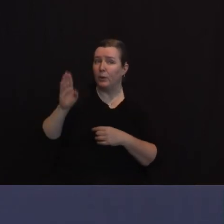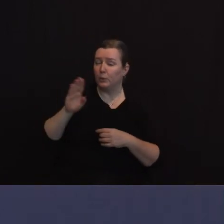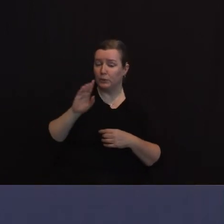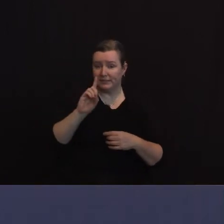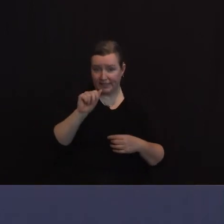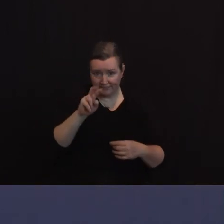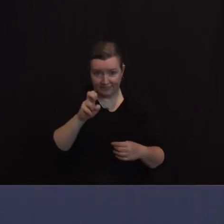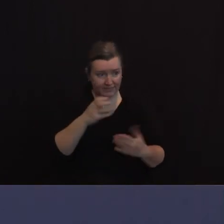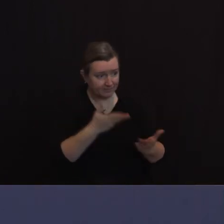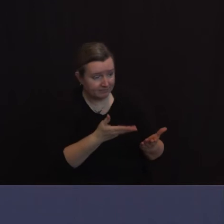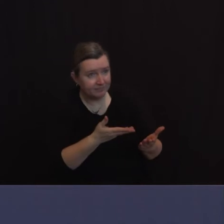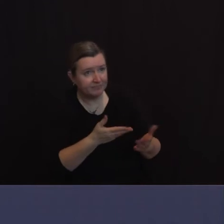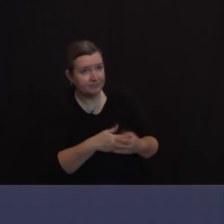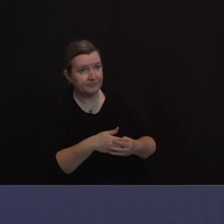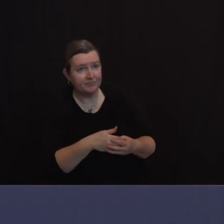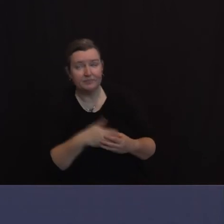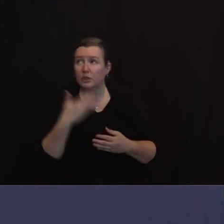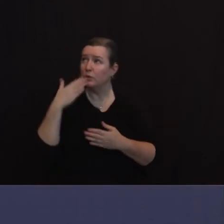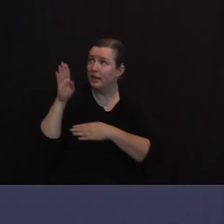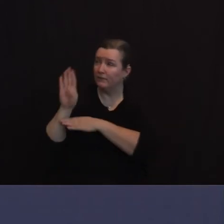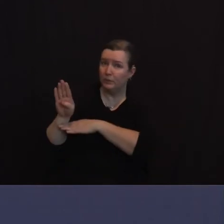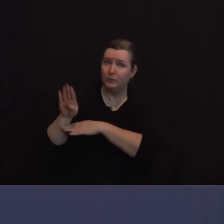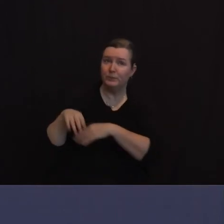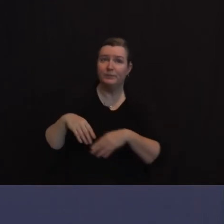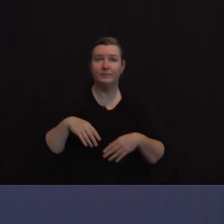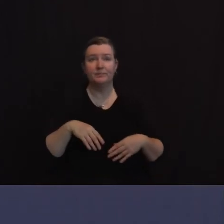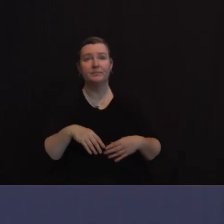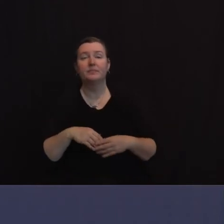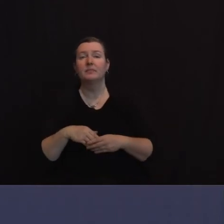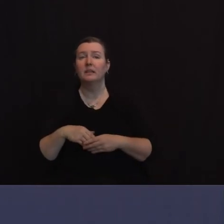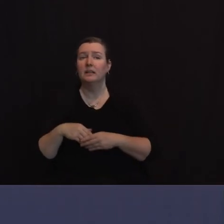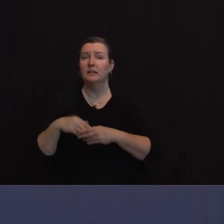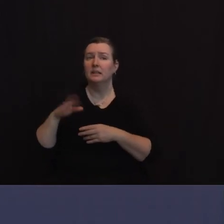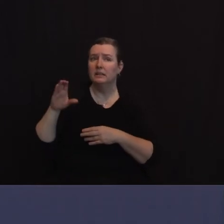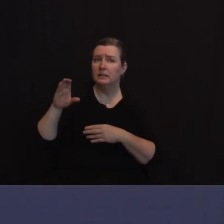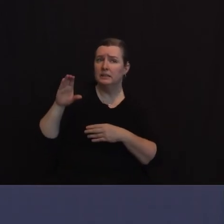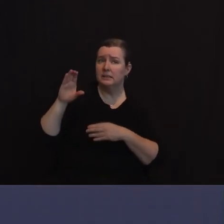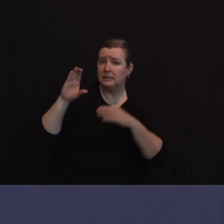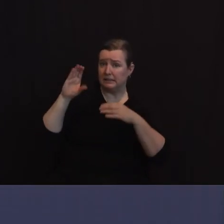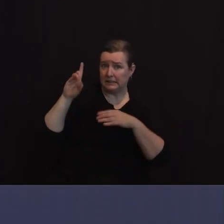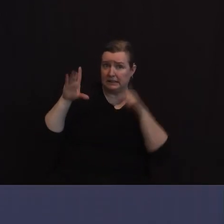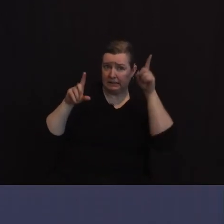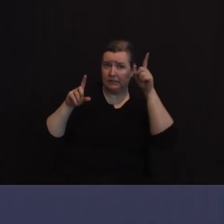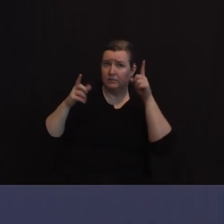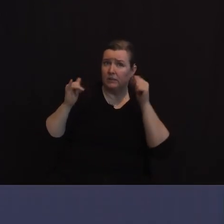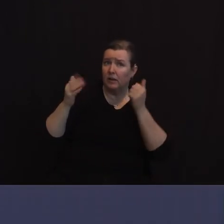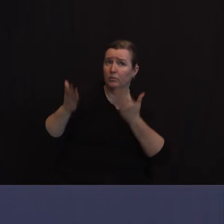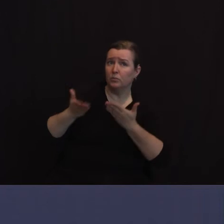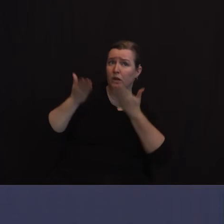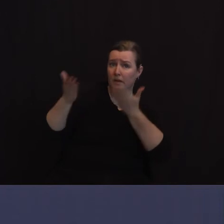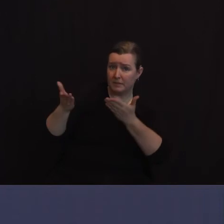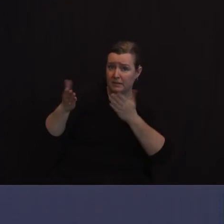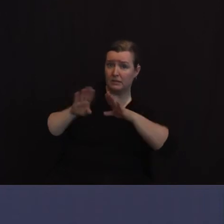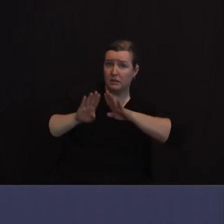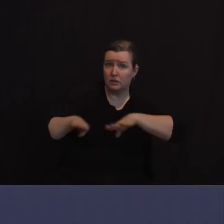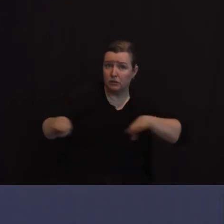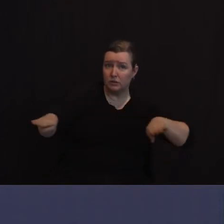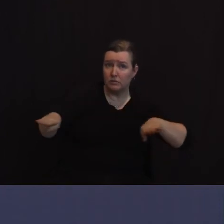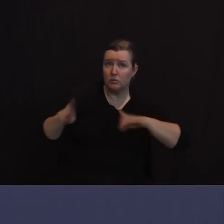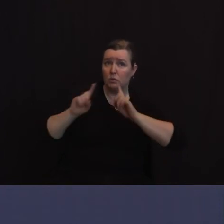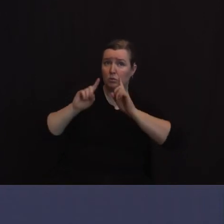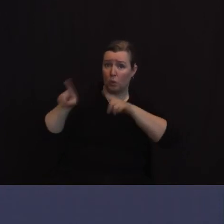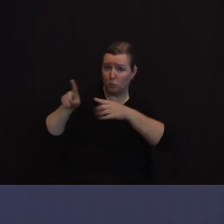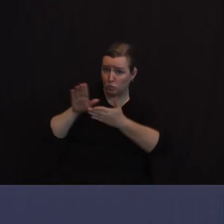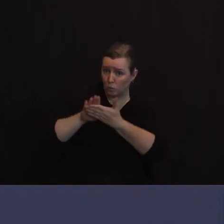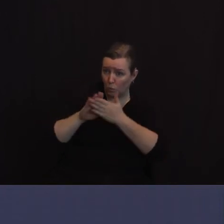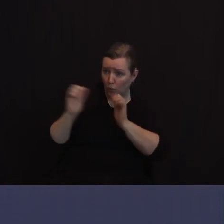Hi, Governor. The CDC recommending now that kids should and can go back into schools, and we're hearing from a growing number of